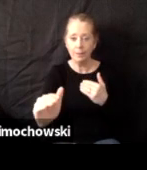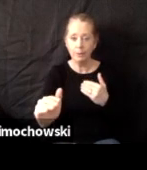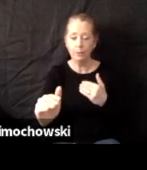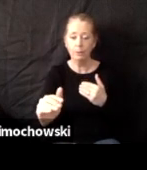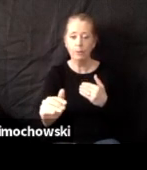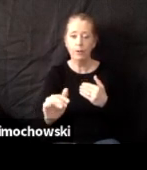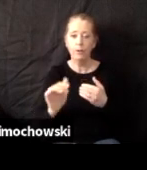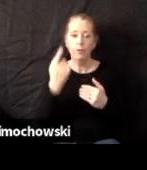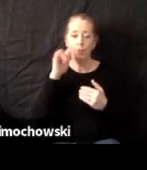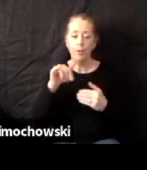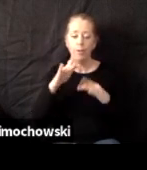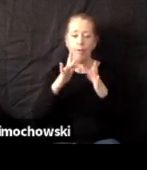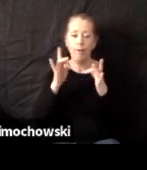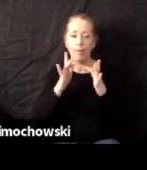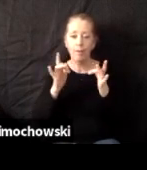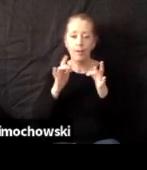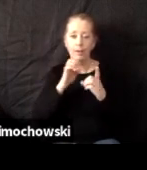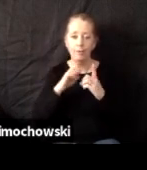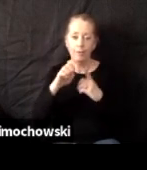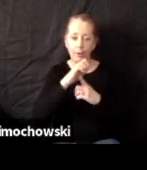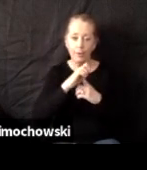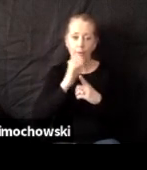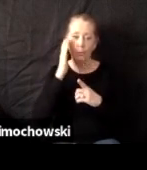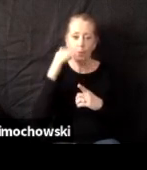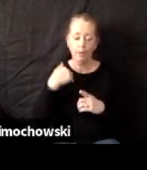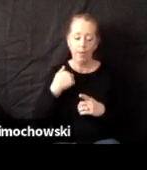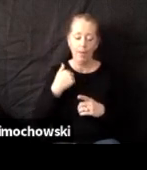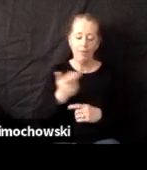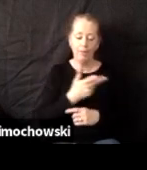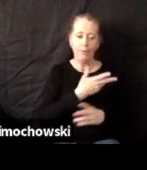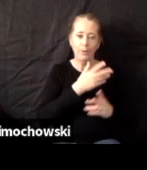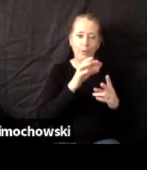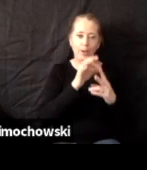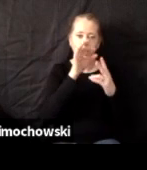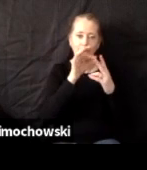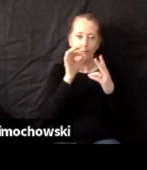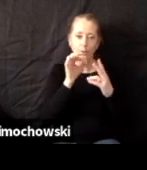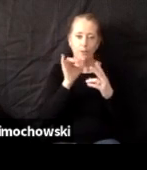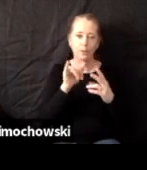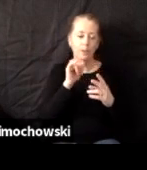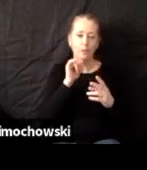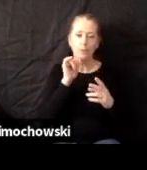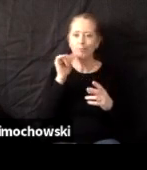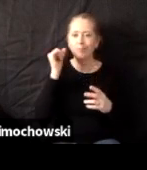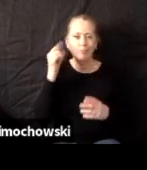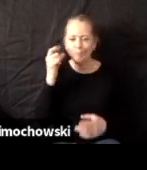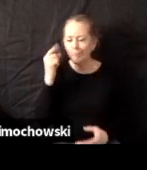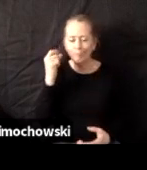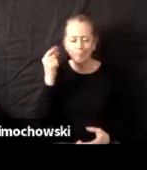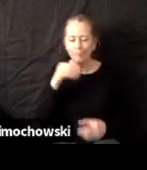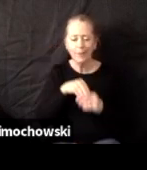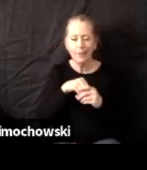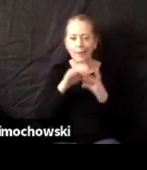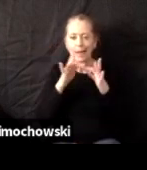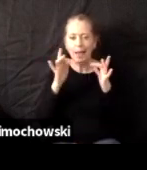environment. But as Jenny said, there are a few exceptions to that really don't make sense in an